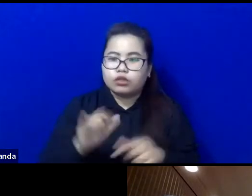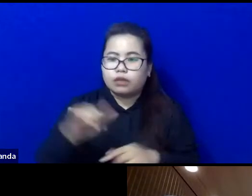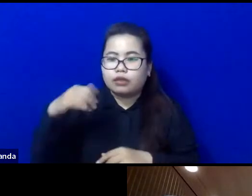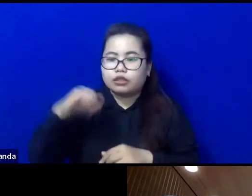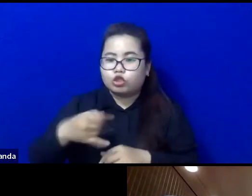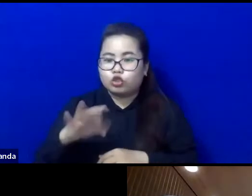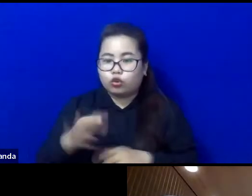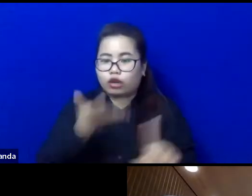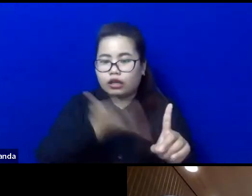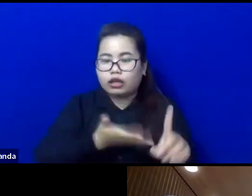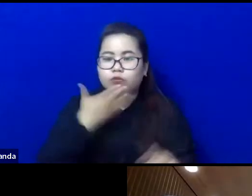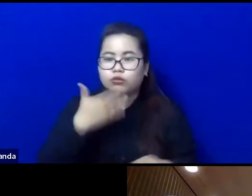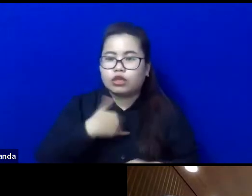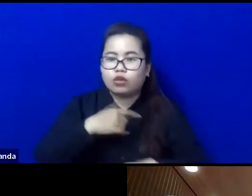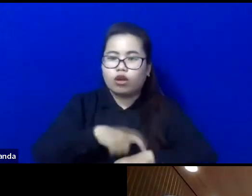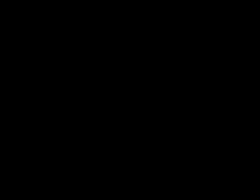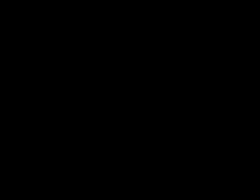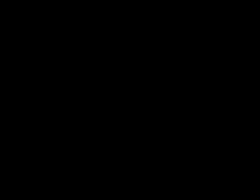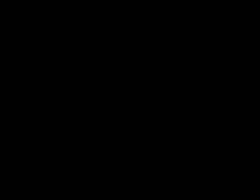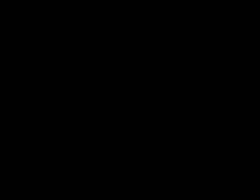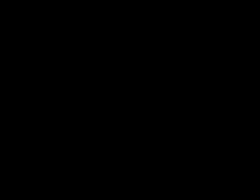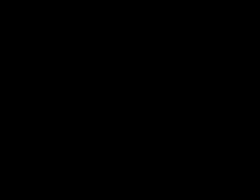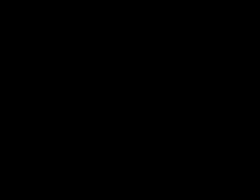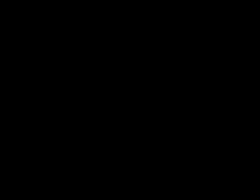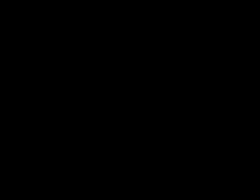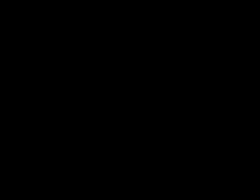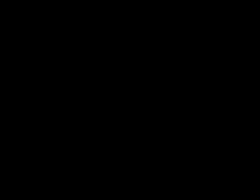the sounds will be great.